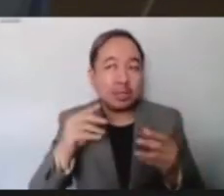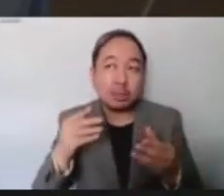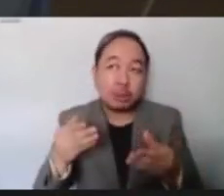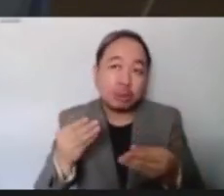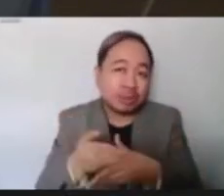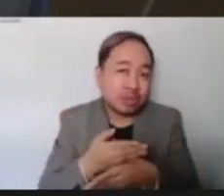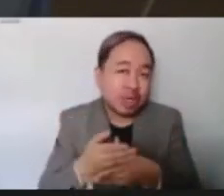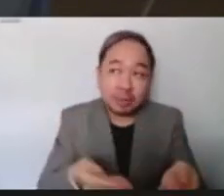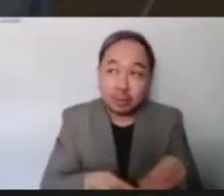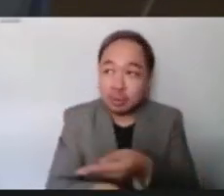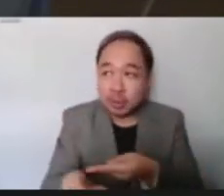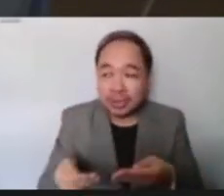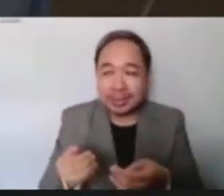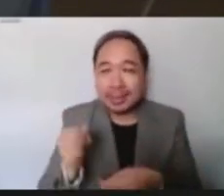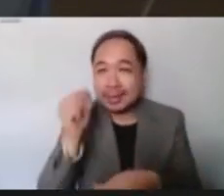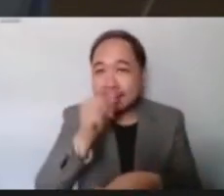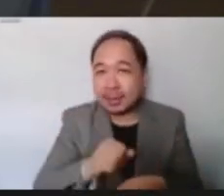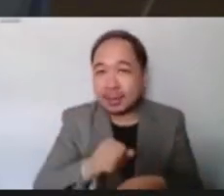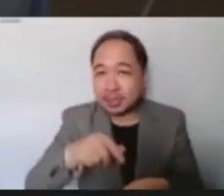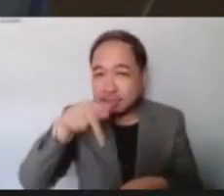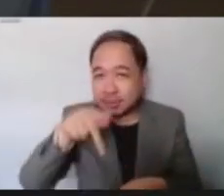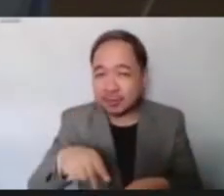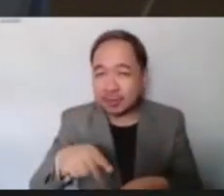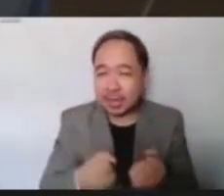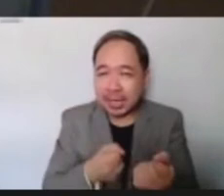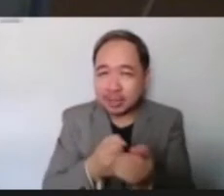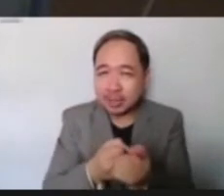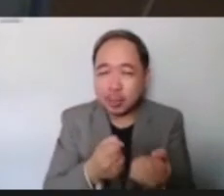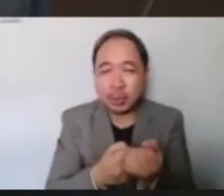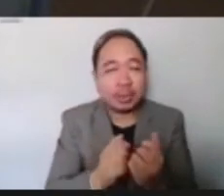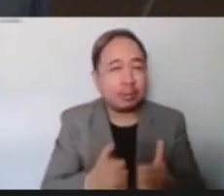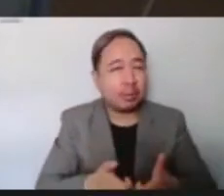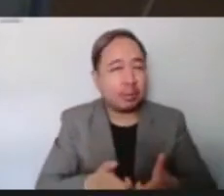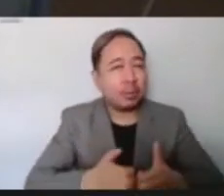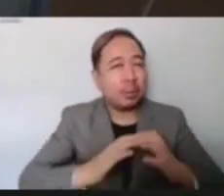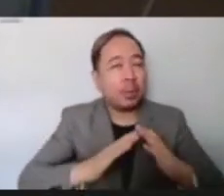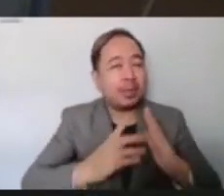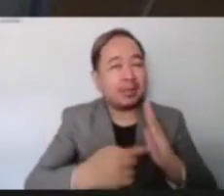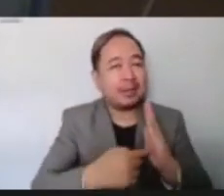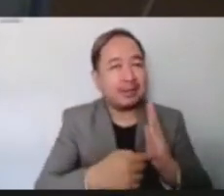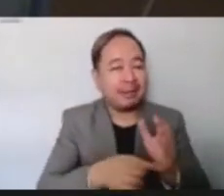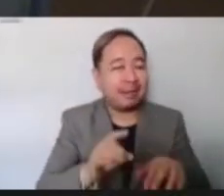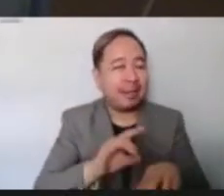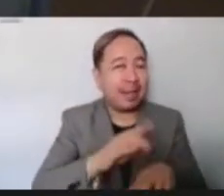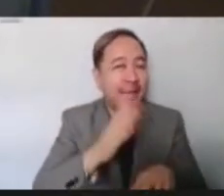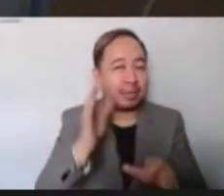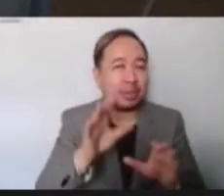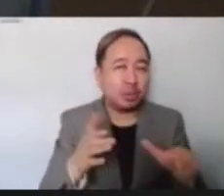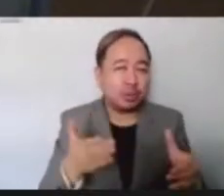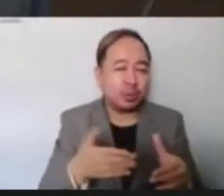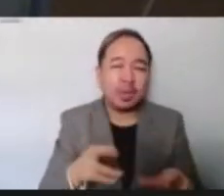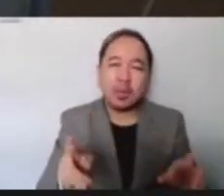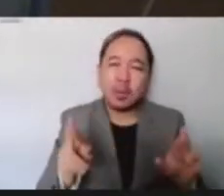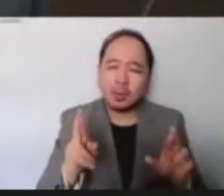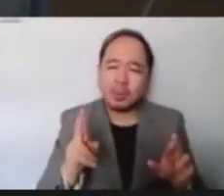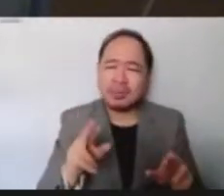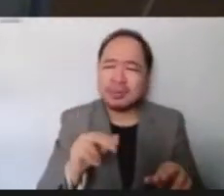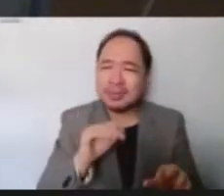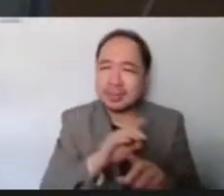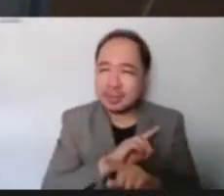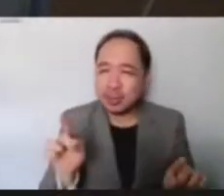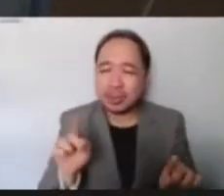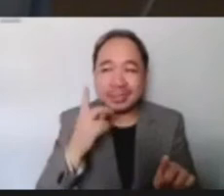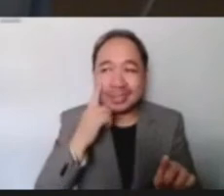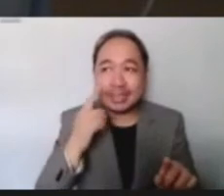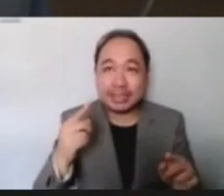region and support the establishment of the technical expert group with due consideration to avoid duplication of effort and other relevant